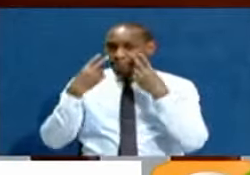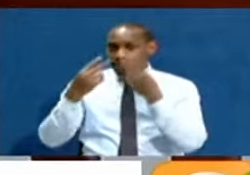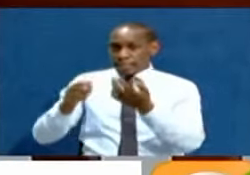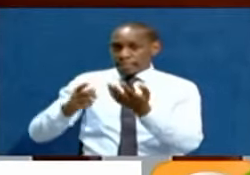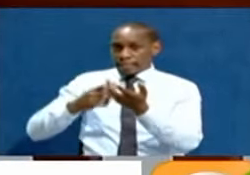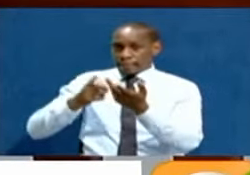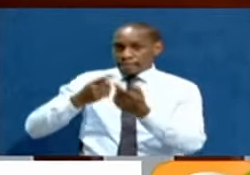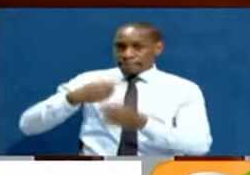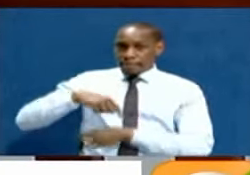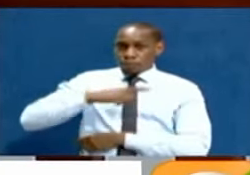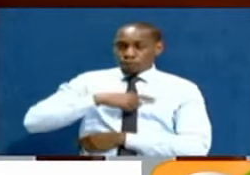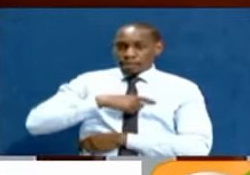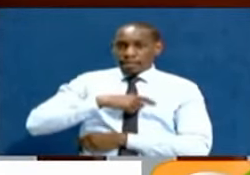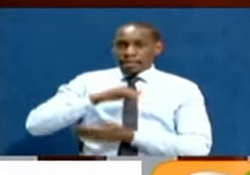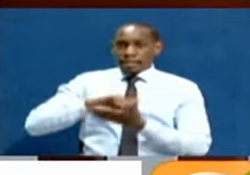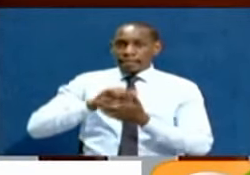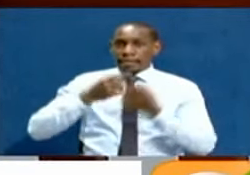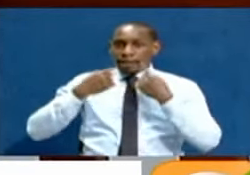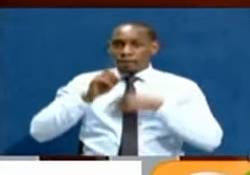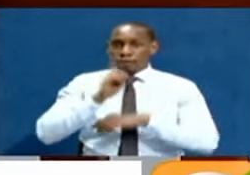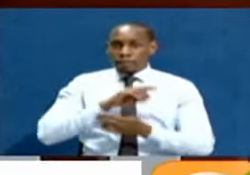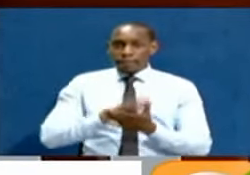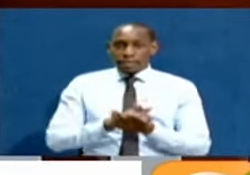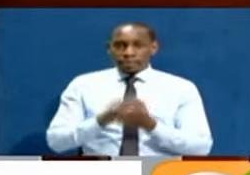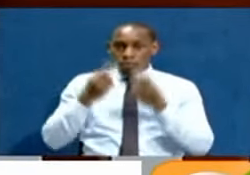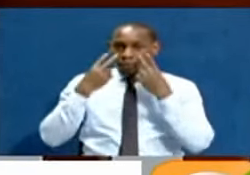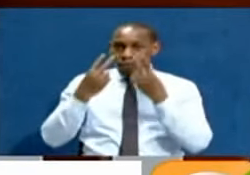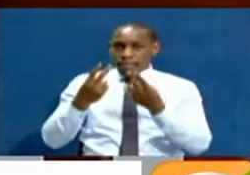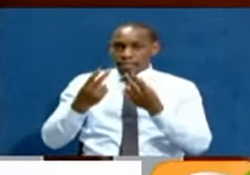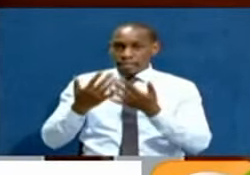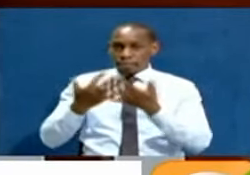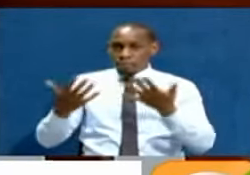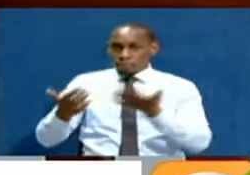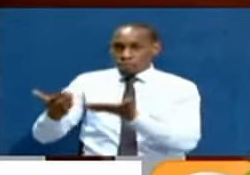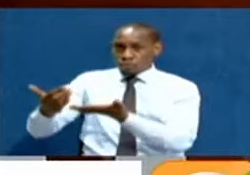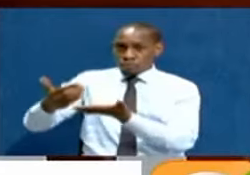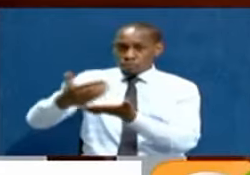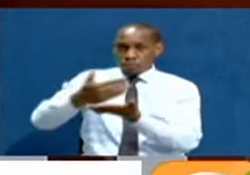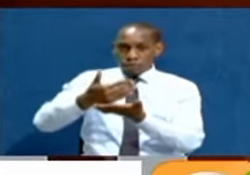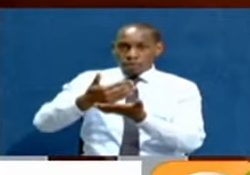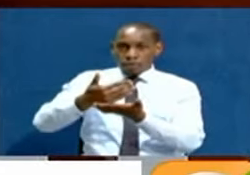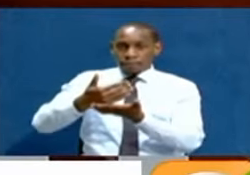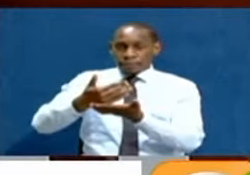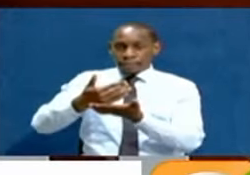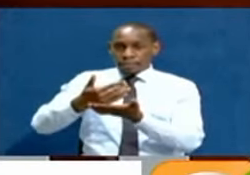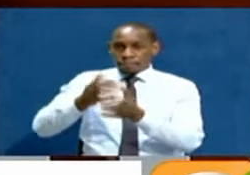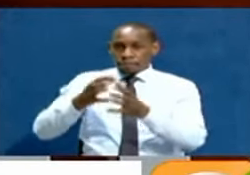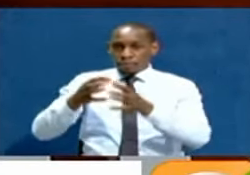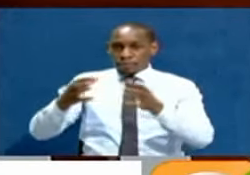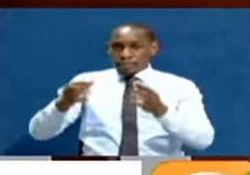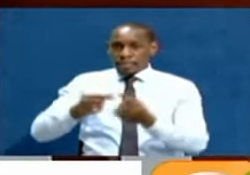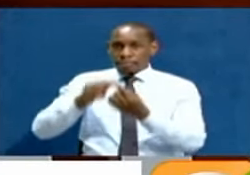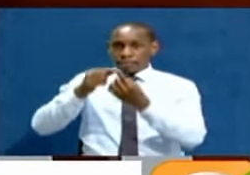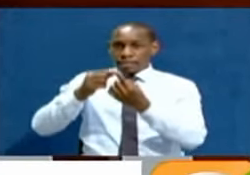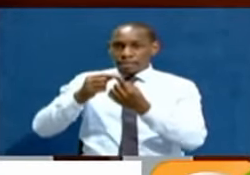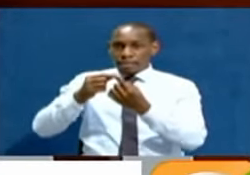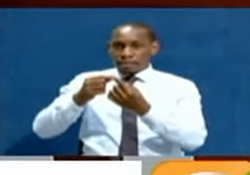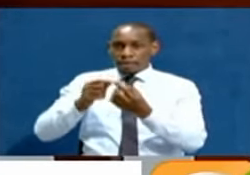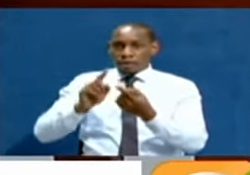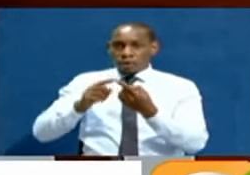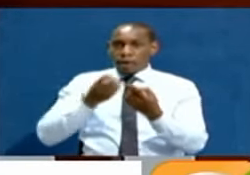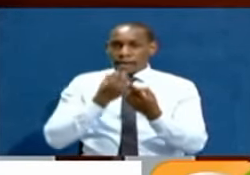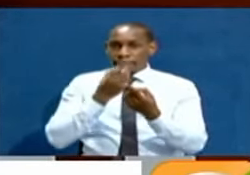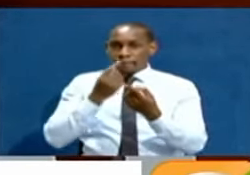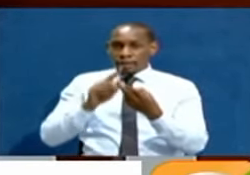figures, in the figures that we just announced, you'll see cargo revenues definitely was on the up. And particularly carrying